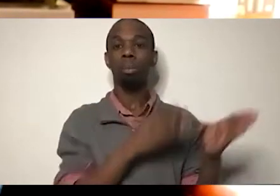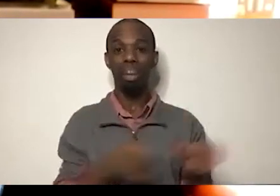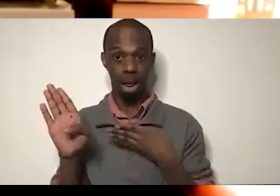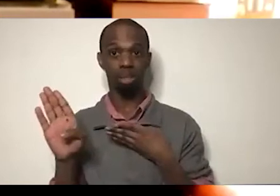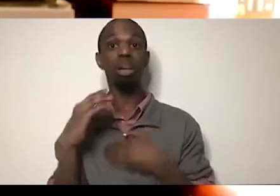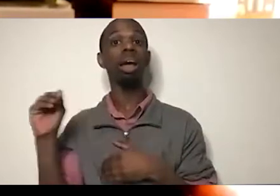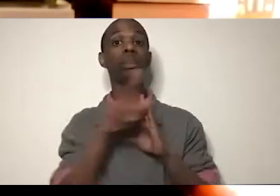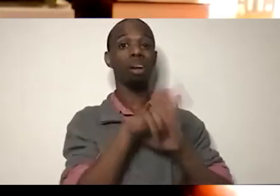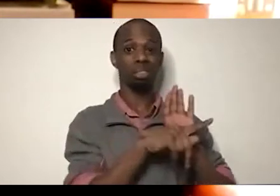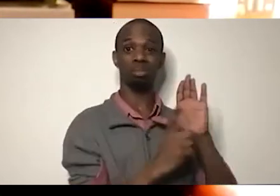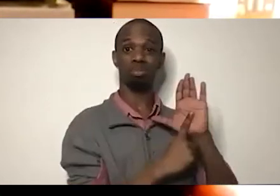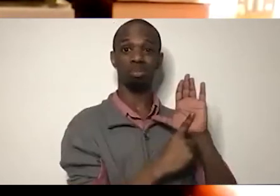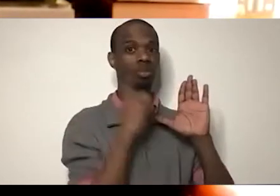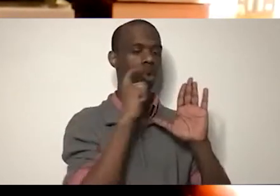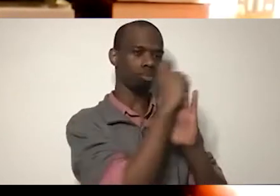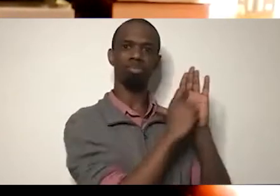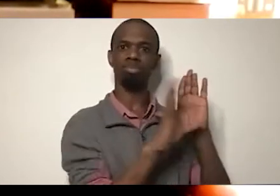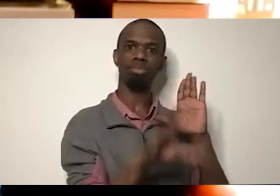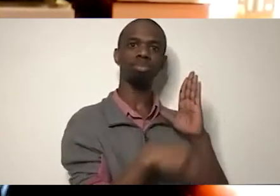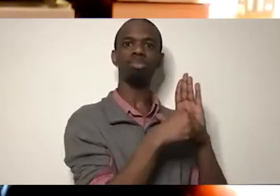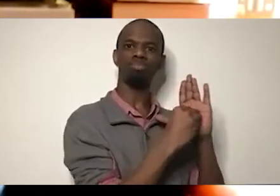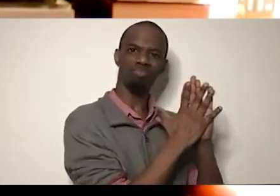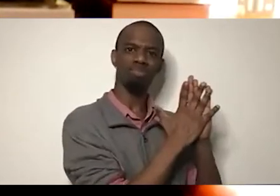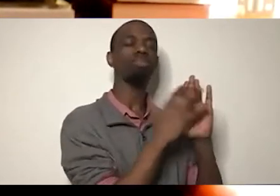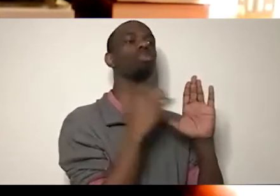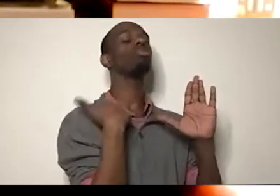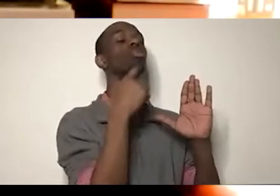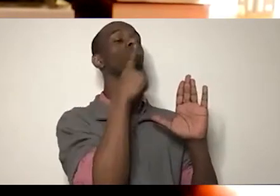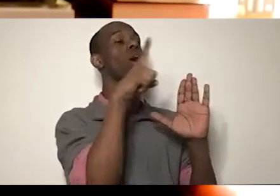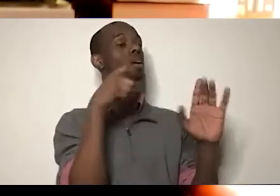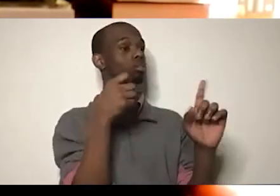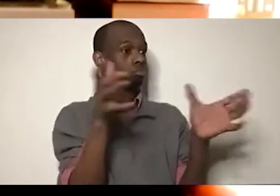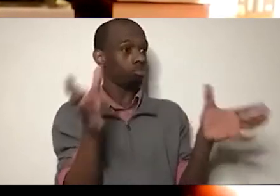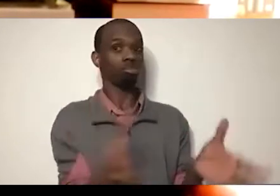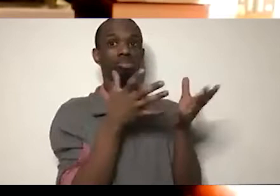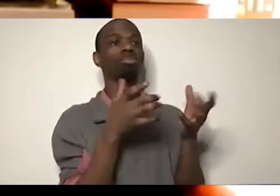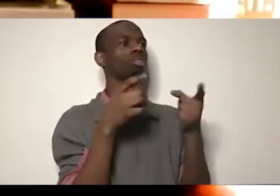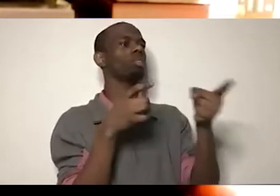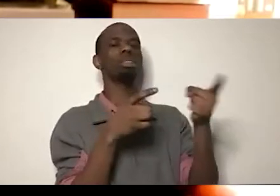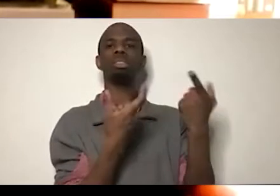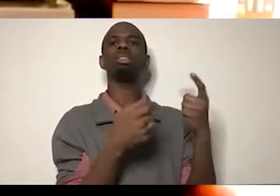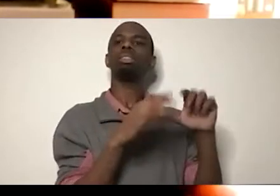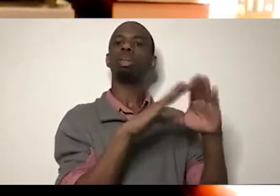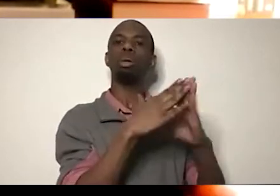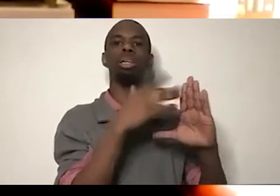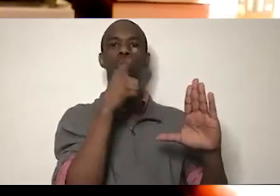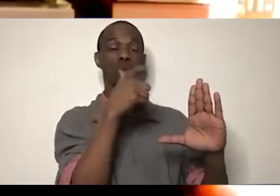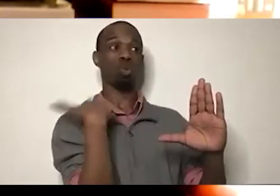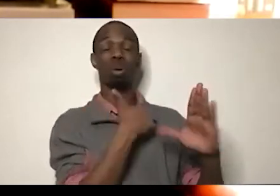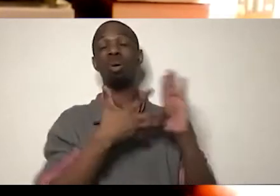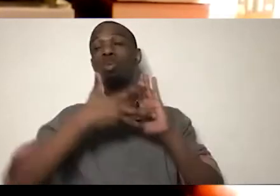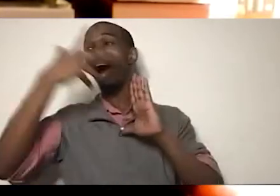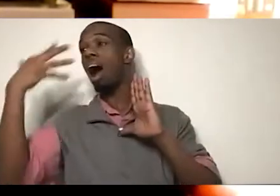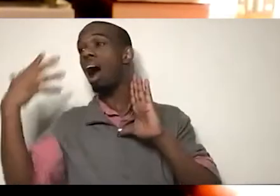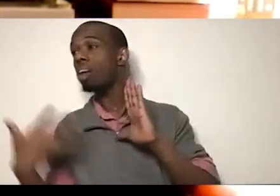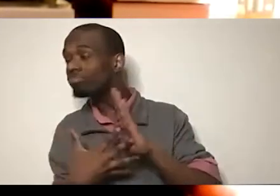those are the voices that are rarely heard. And so as a result, not only our Harlem office, but we've opened a federal policy